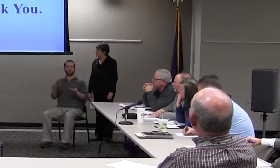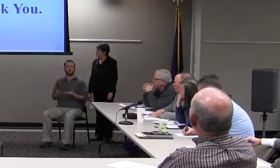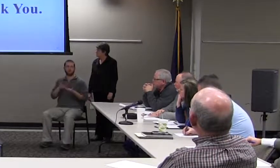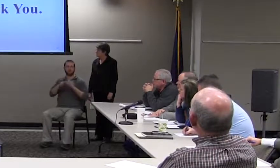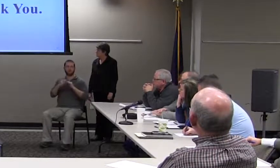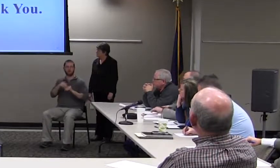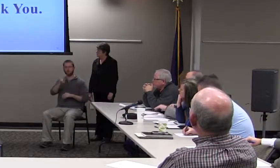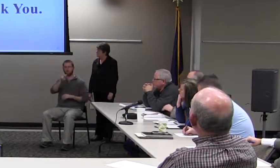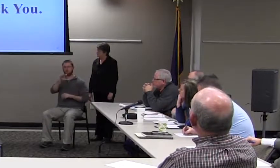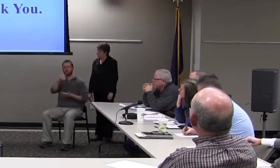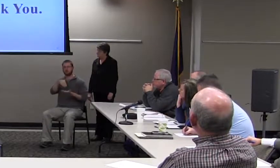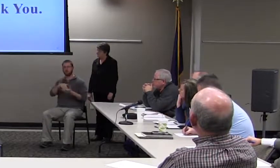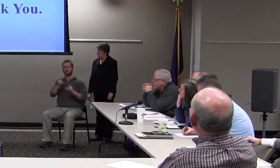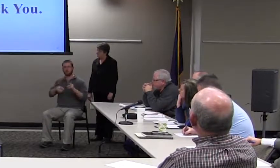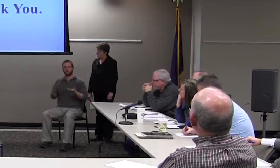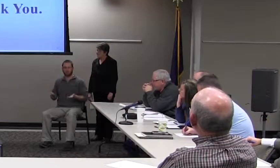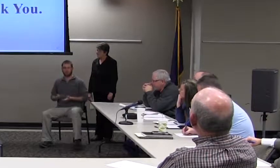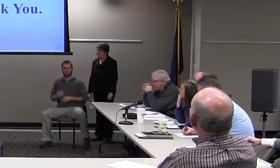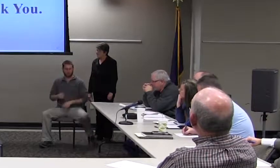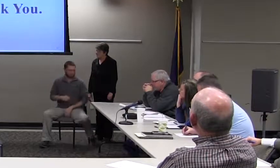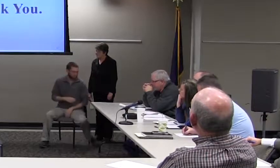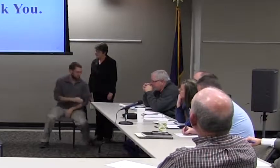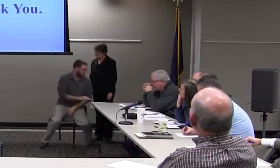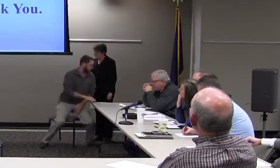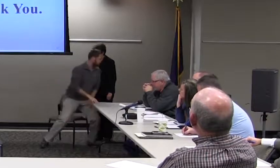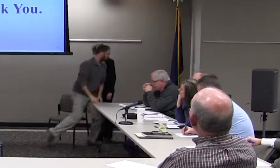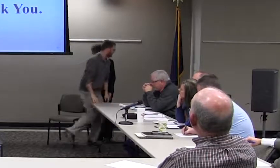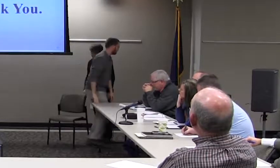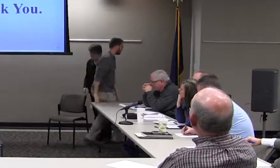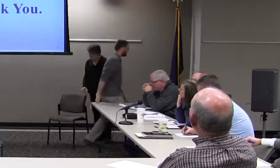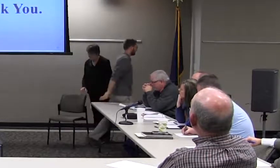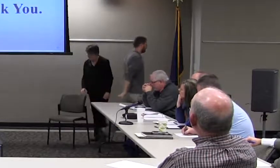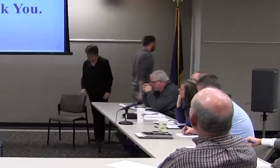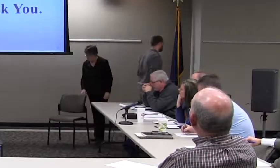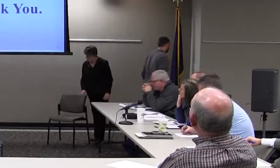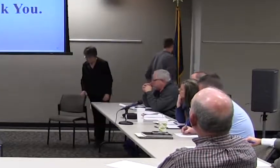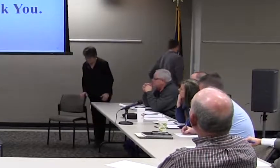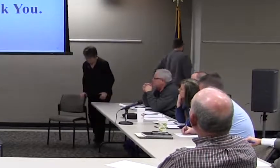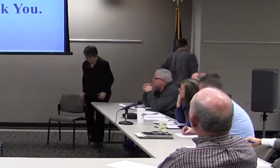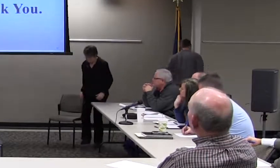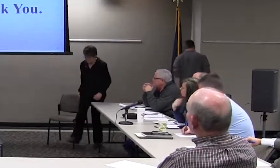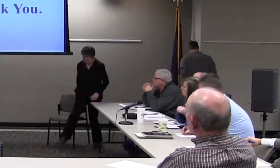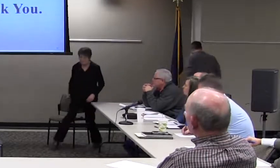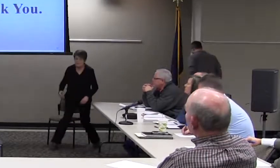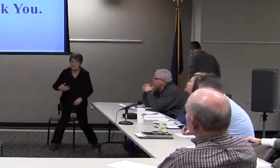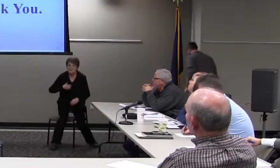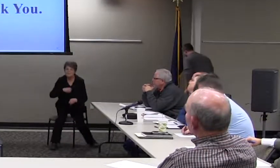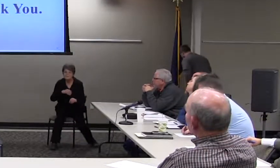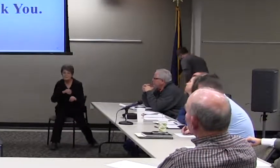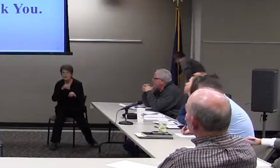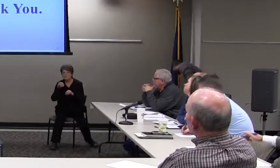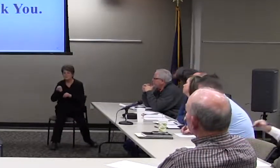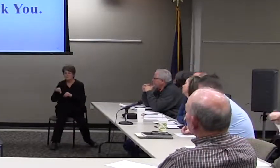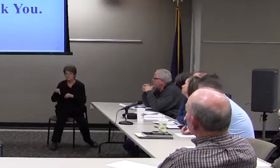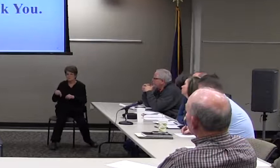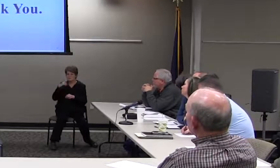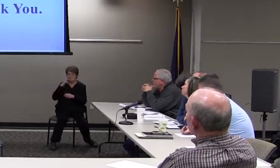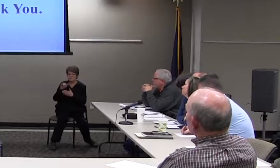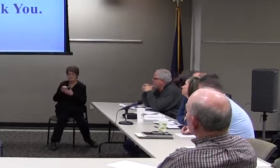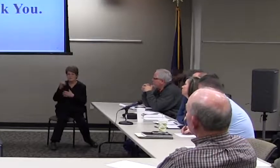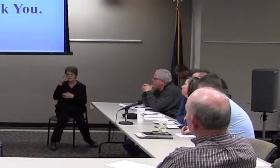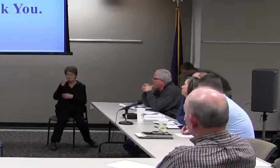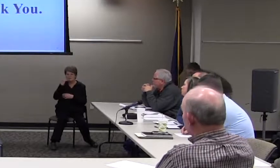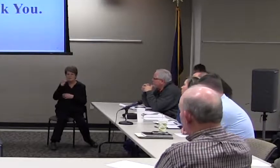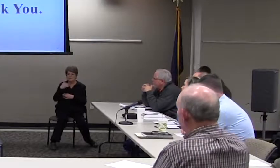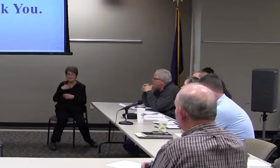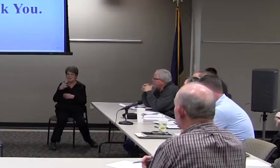don't want to be a 250,000 person community. I moved here for this reason. I can tell you in Old Town Alexandria, where my office is located, I've had